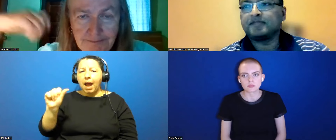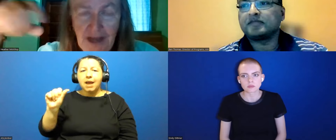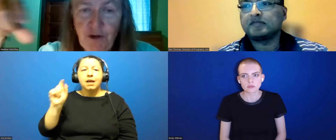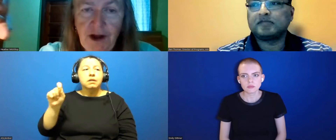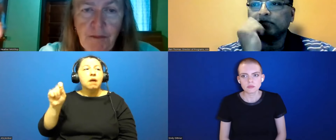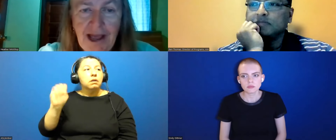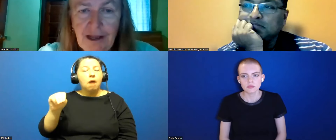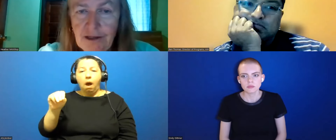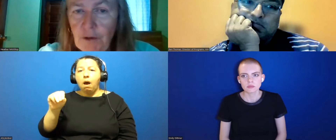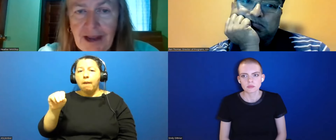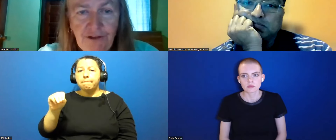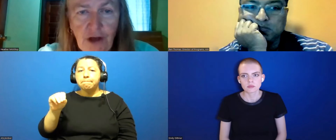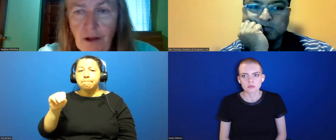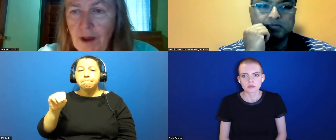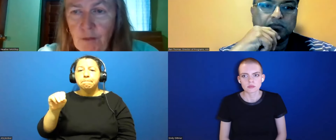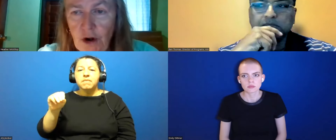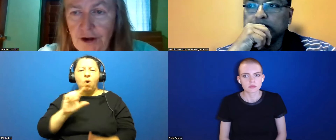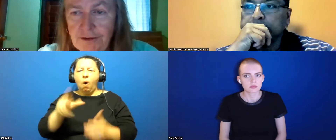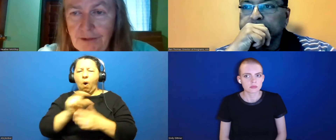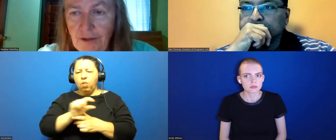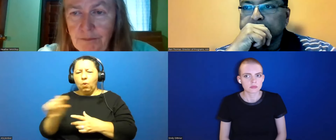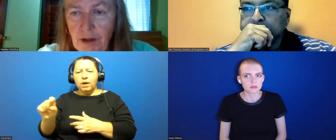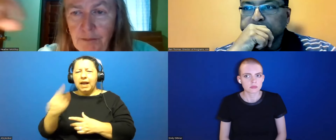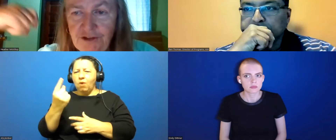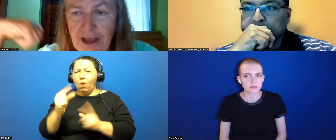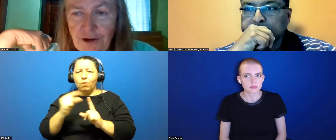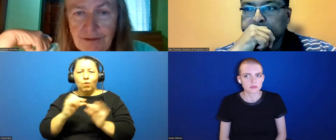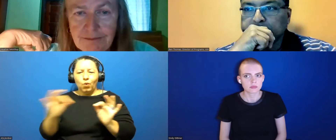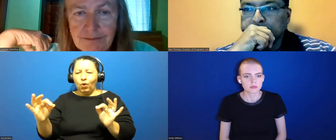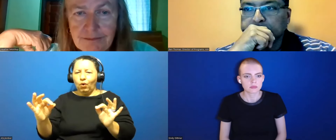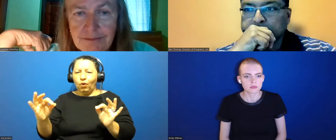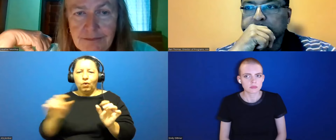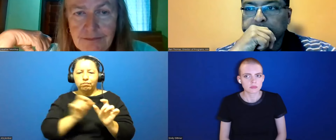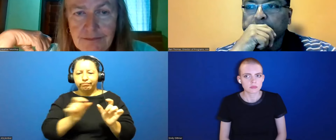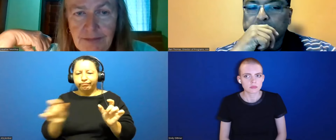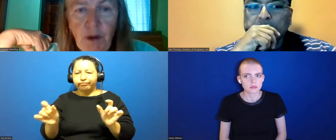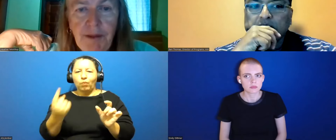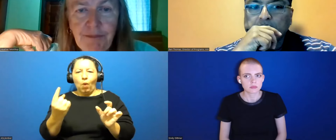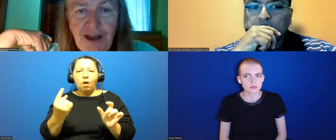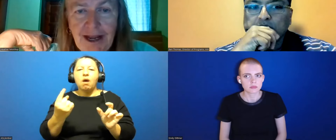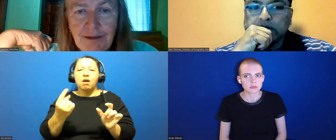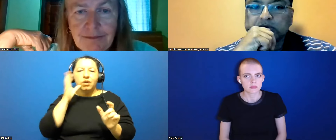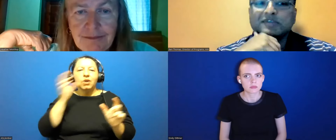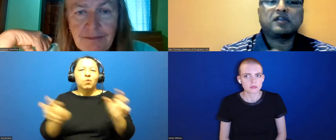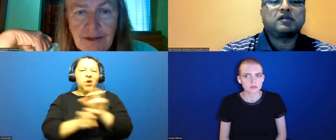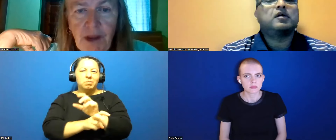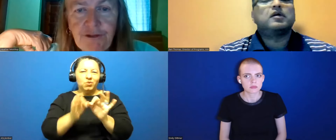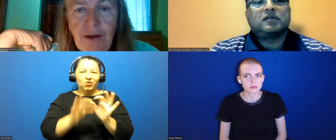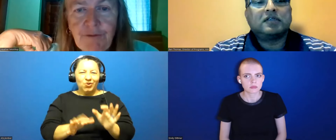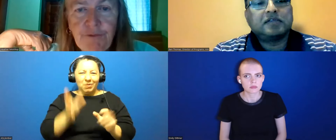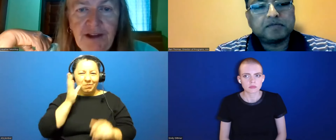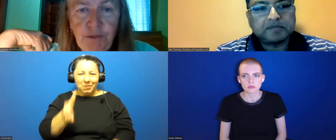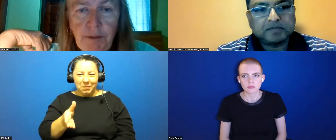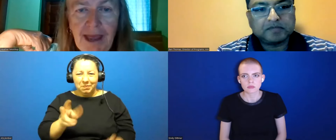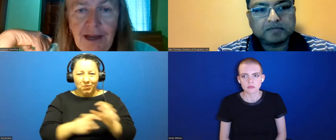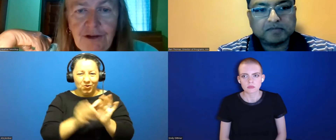www.underwatermaya.com. Underwatermaya, lowercase, all one word, all put together. And we'll be updating it. We